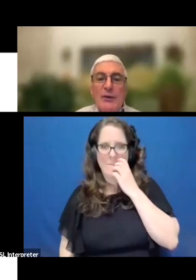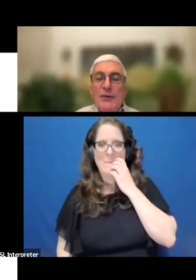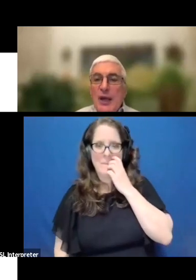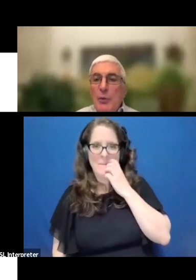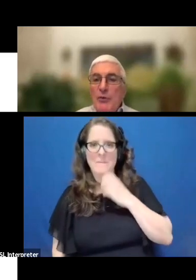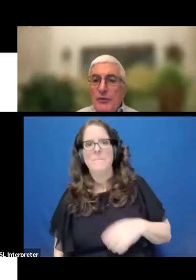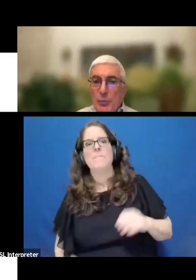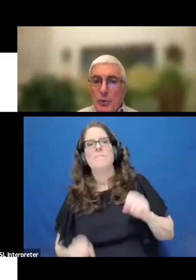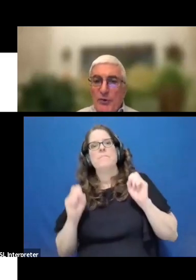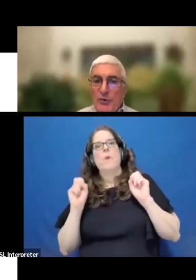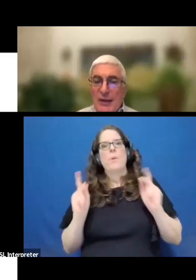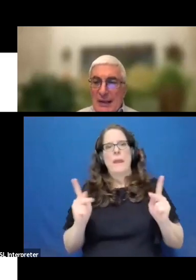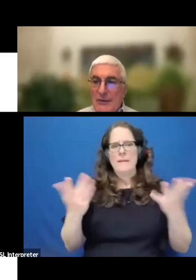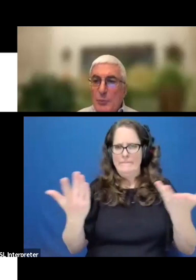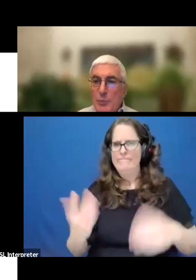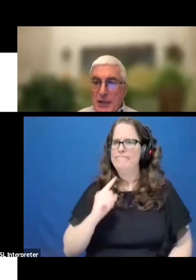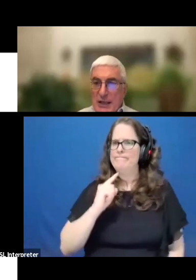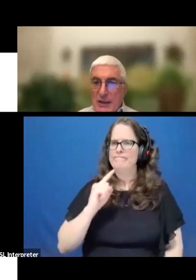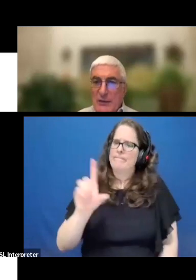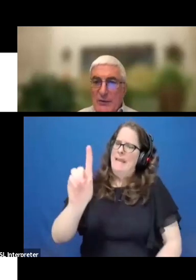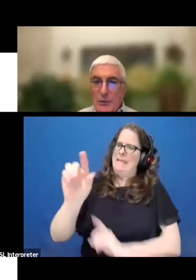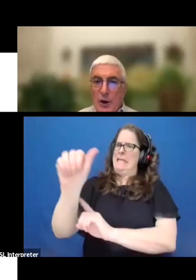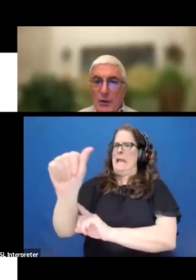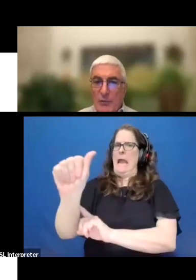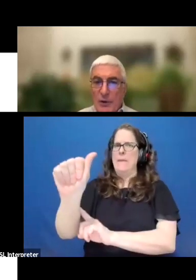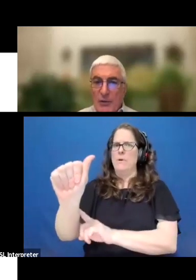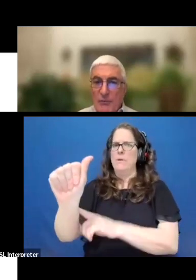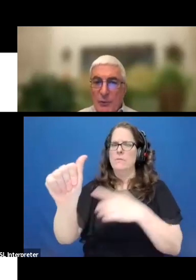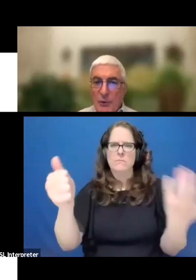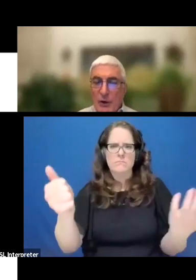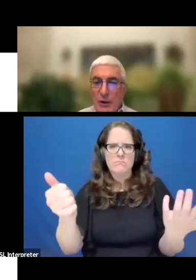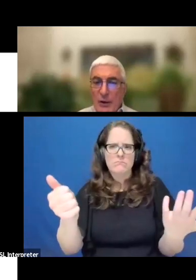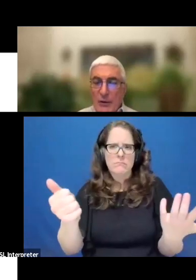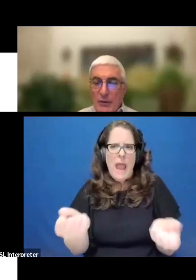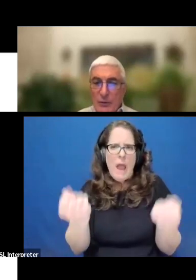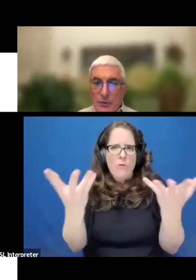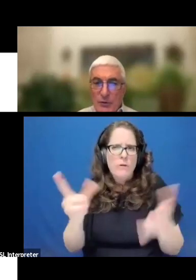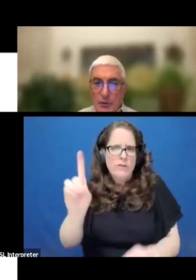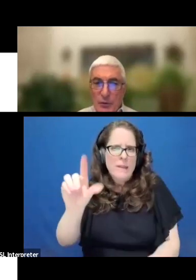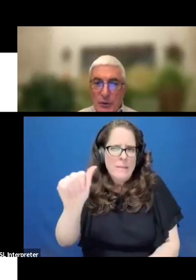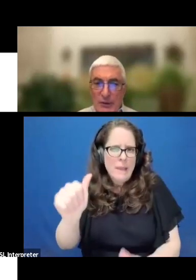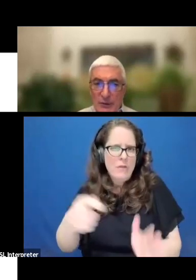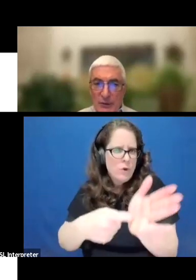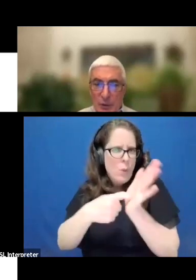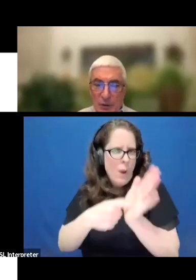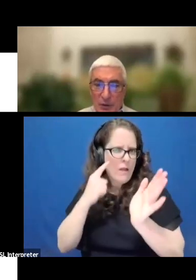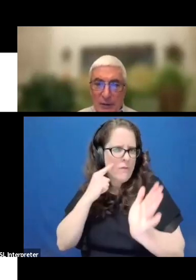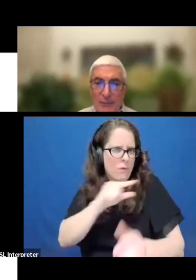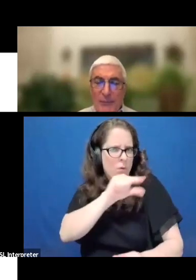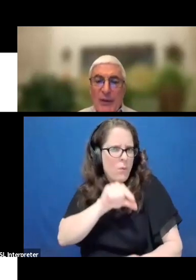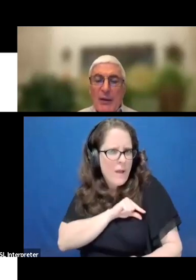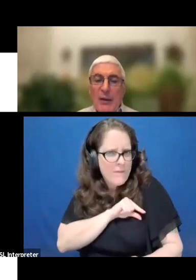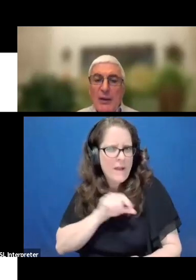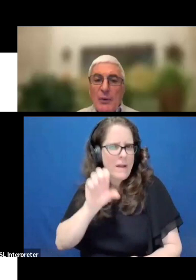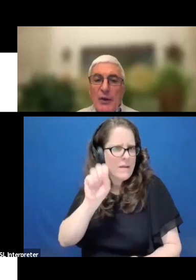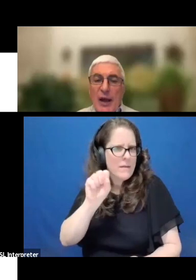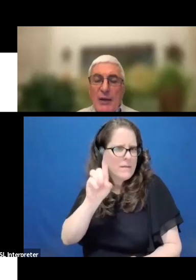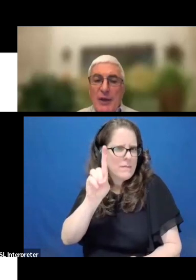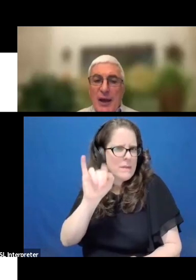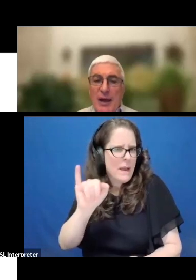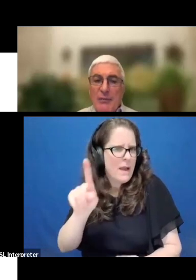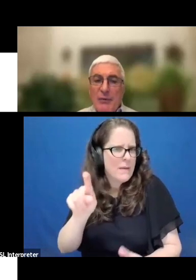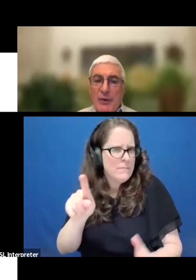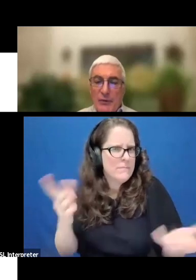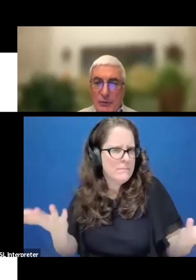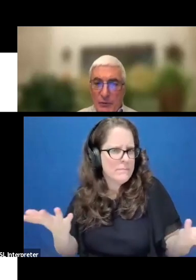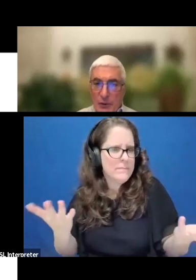So how disabled does a person need to be to qualify for Social Security disability? Well, they have